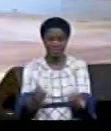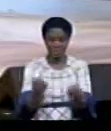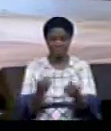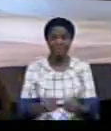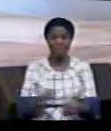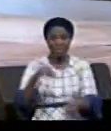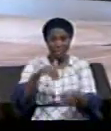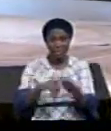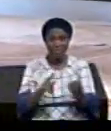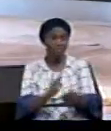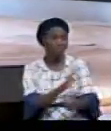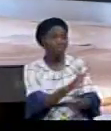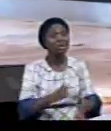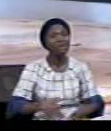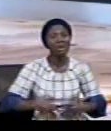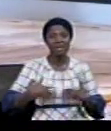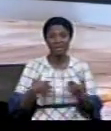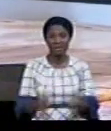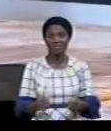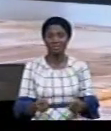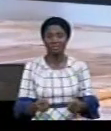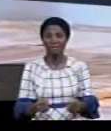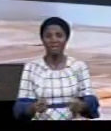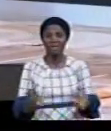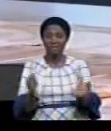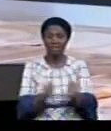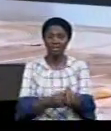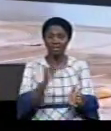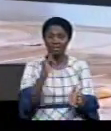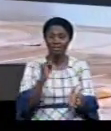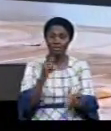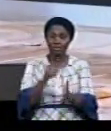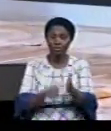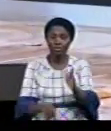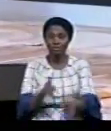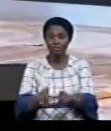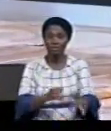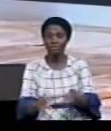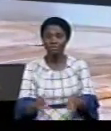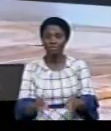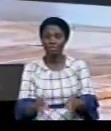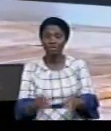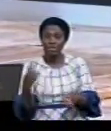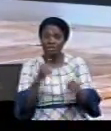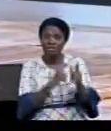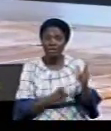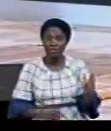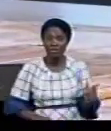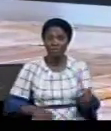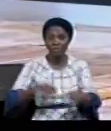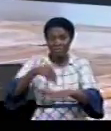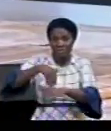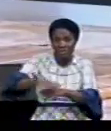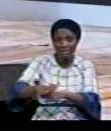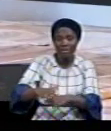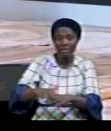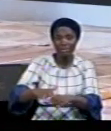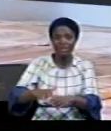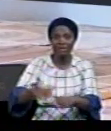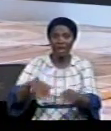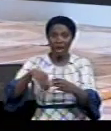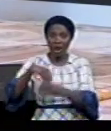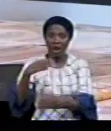cannot understand, I am saved, I'm this and that. But the Lord sent out a great